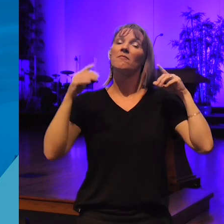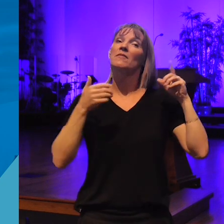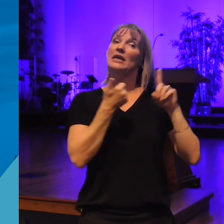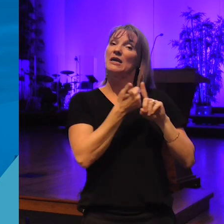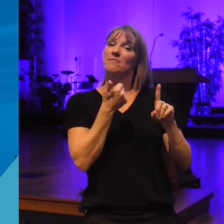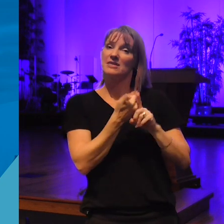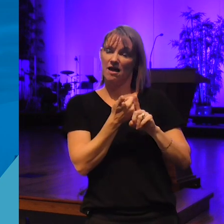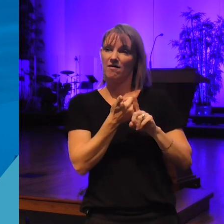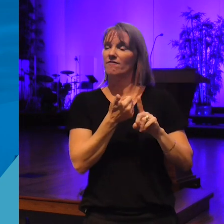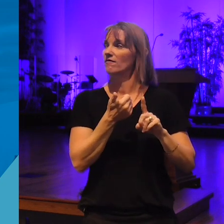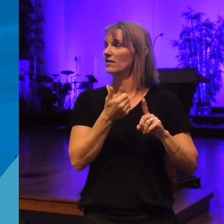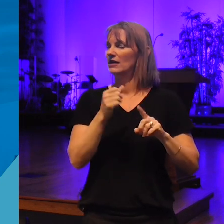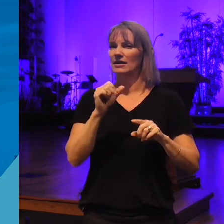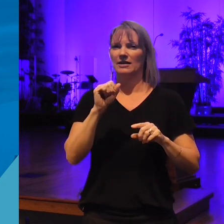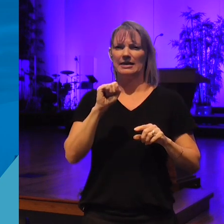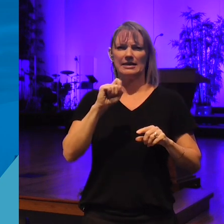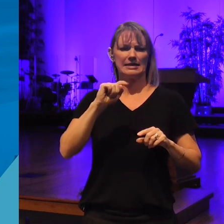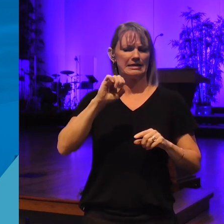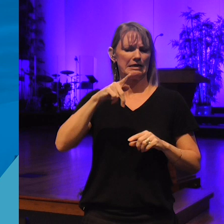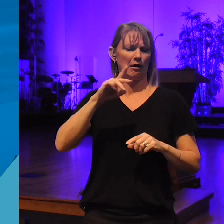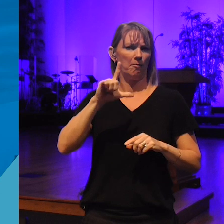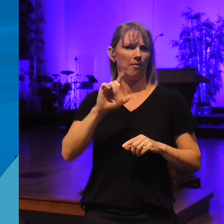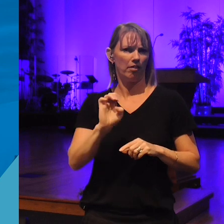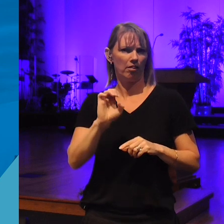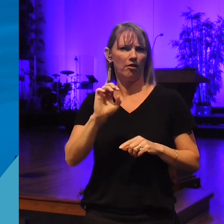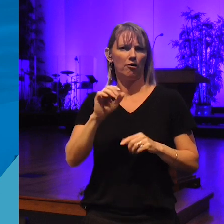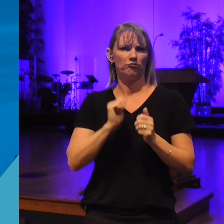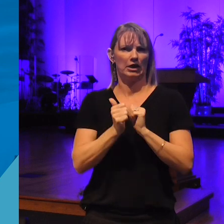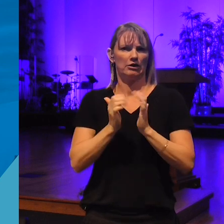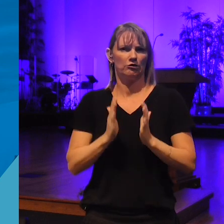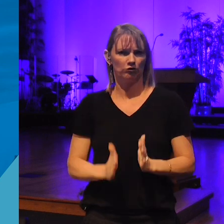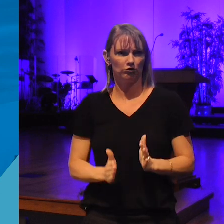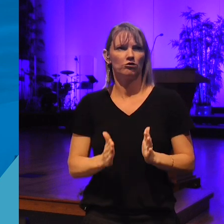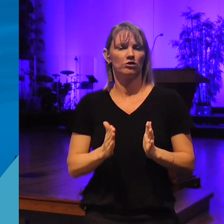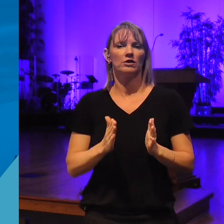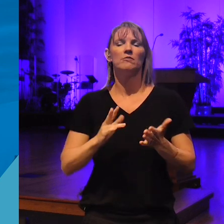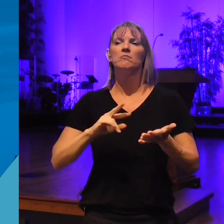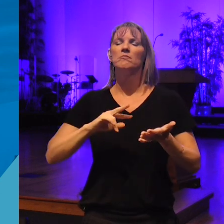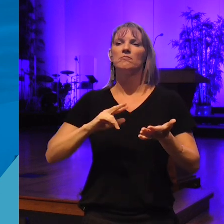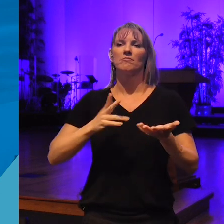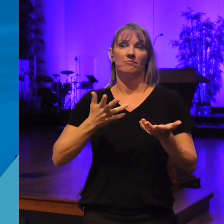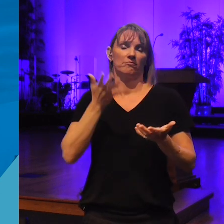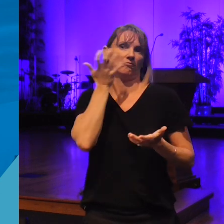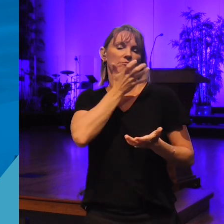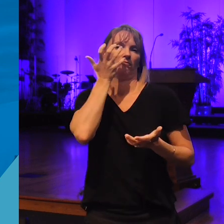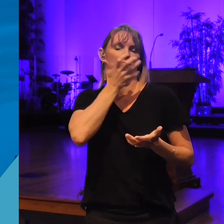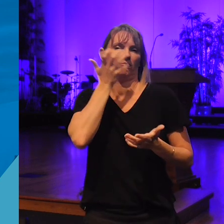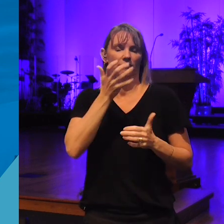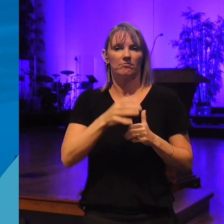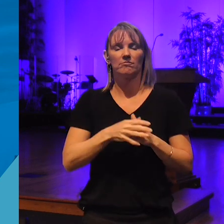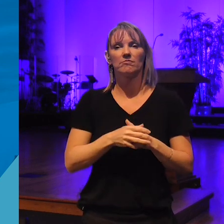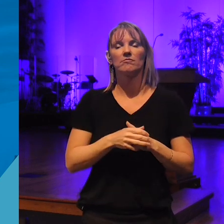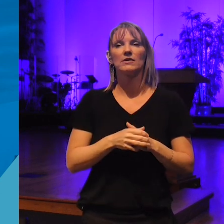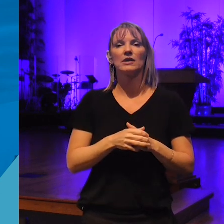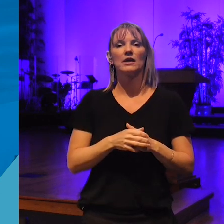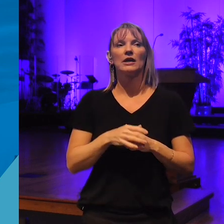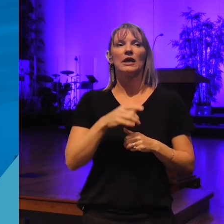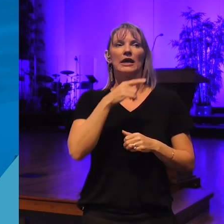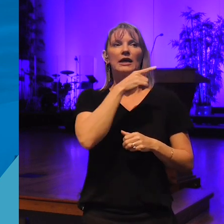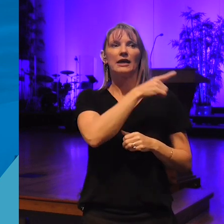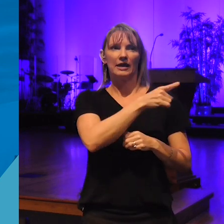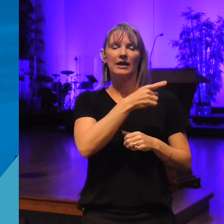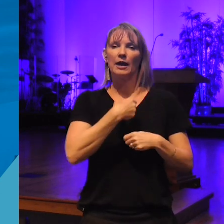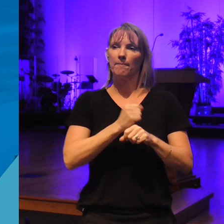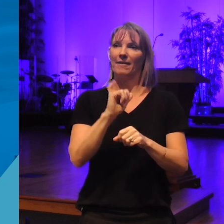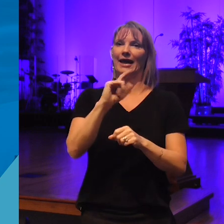He's a steeple racer and steeple chase racer, which is pretty incredible. And he made it